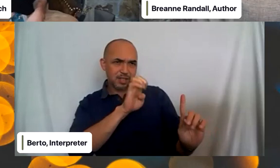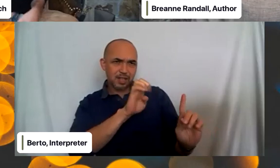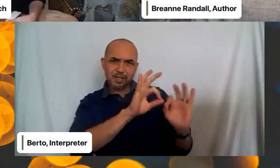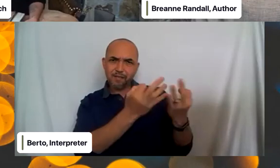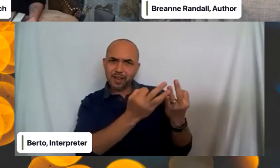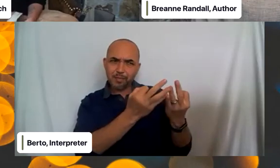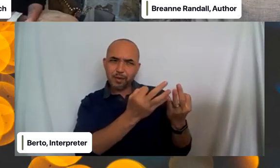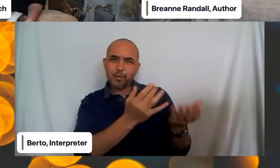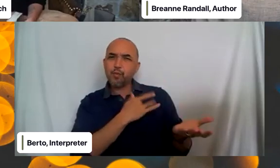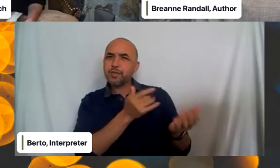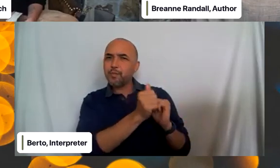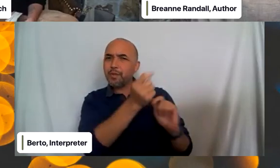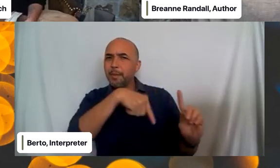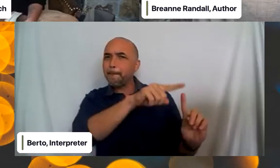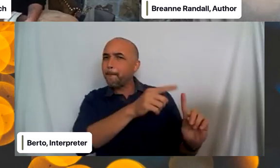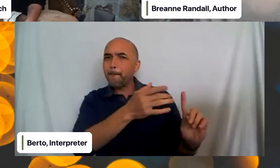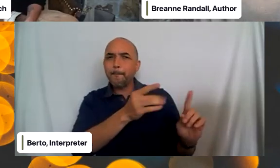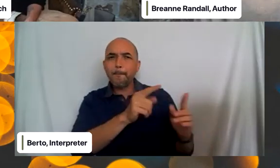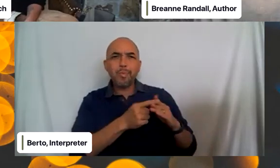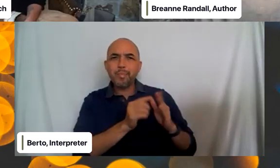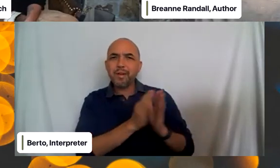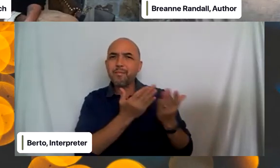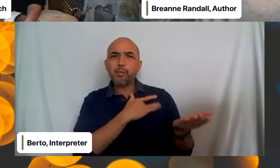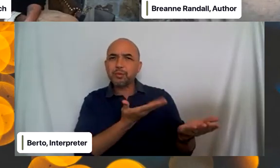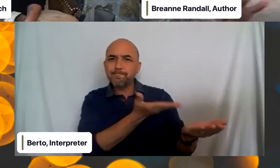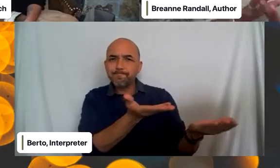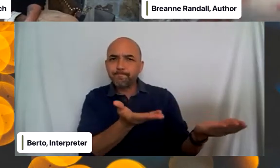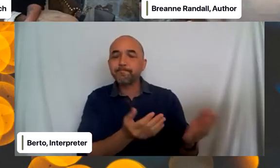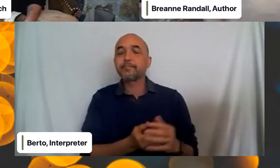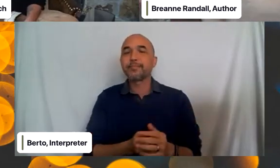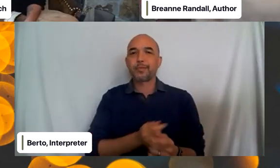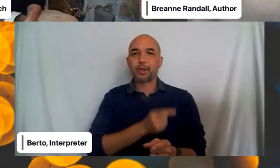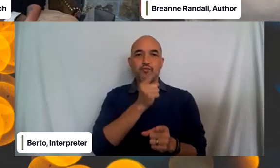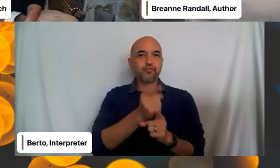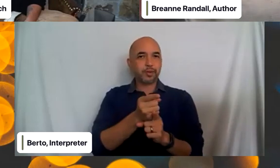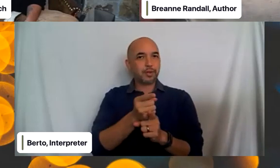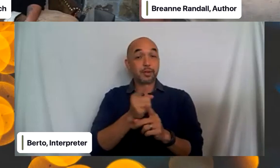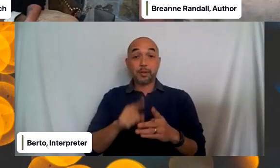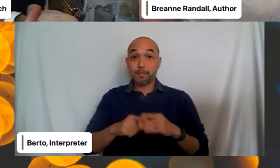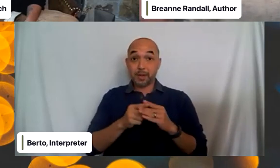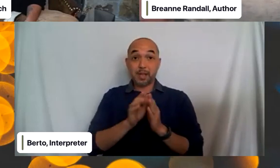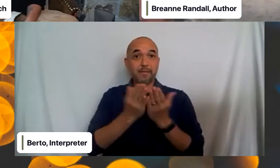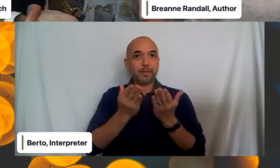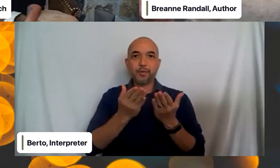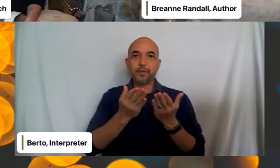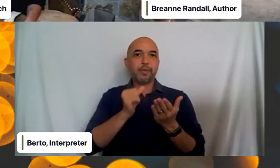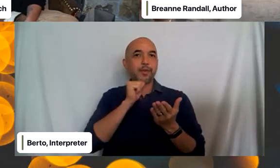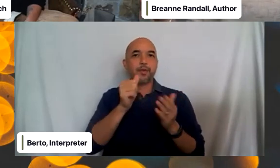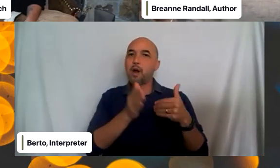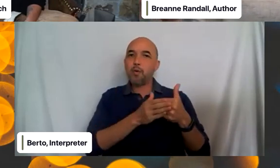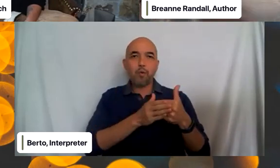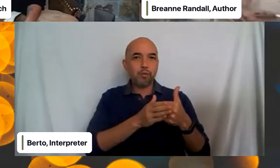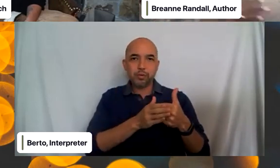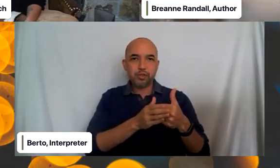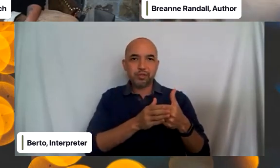book. Yeah, I think, you know, they're so disparate at the beginning of the book. And there's a lot of,